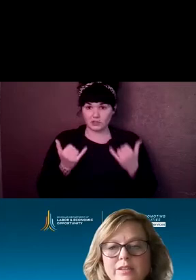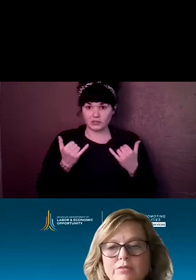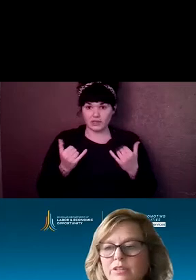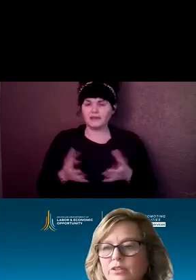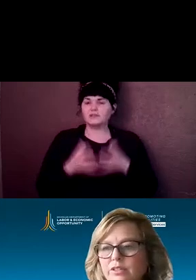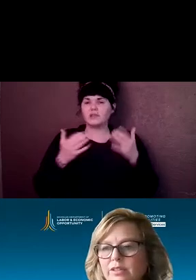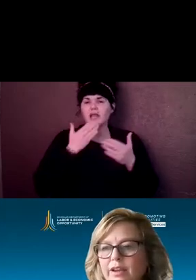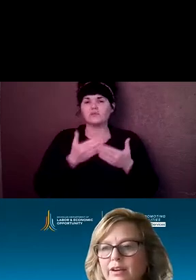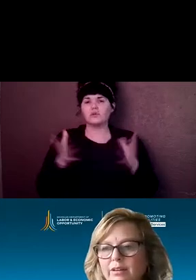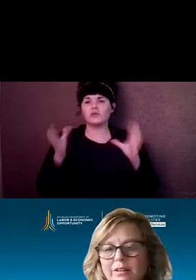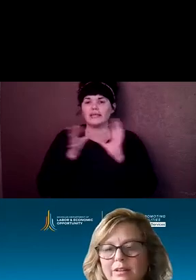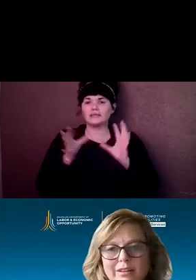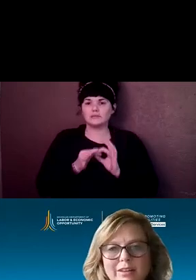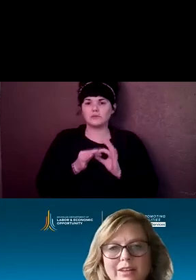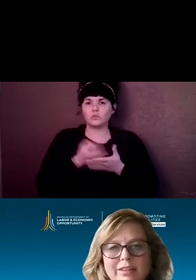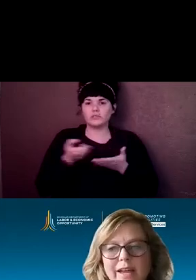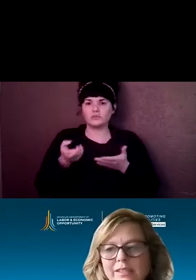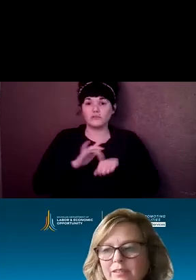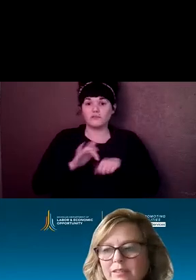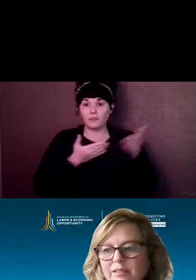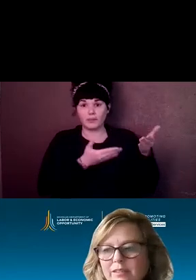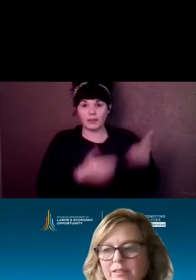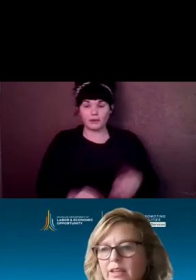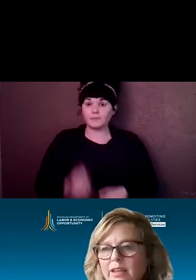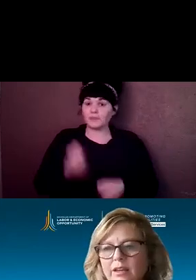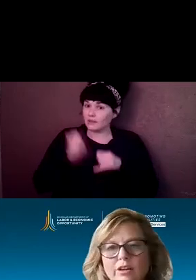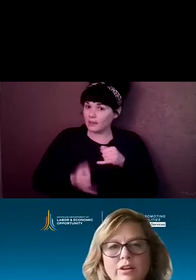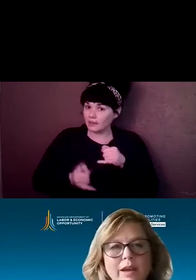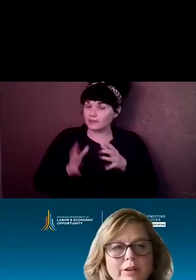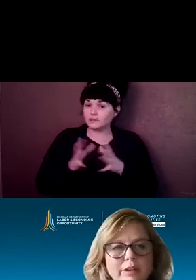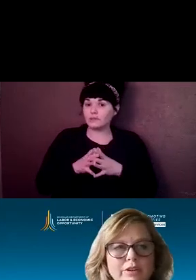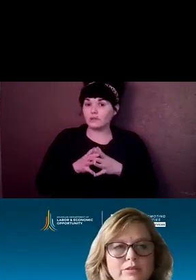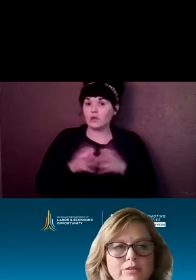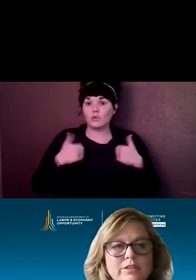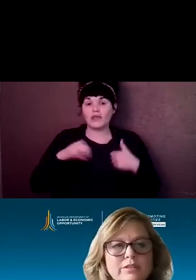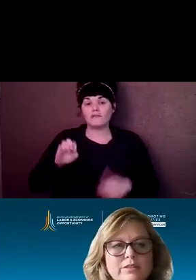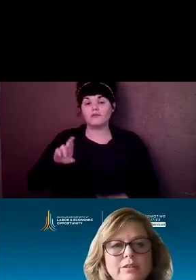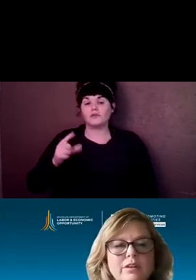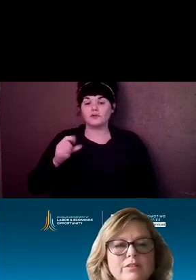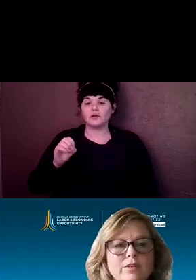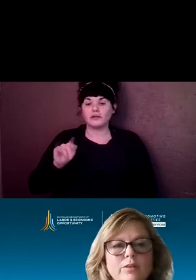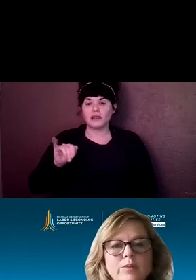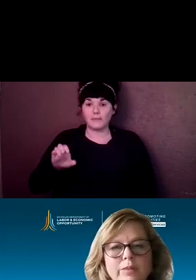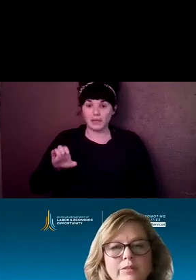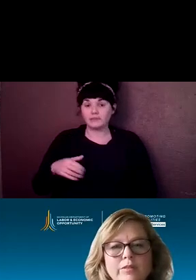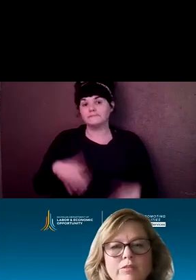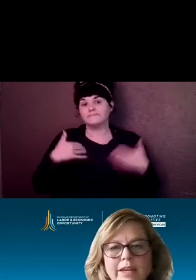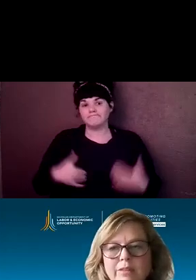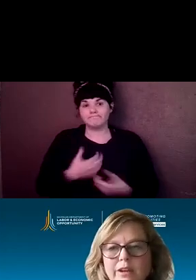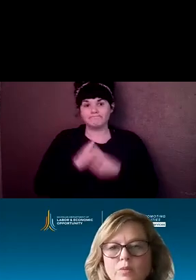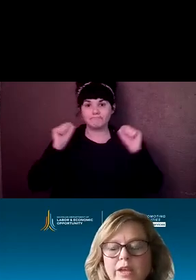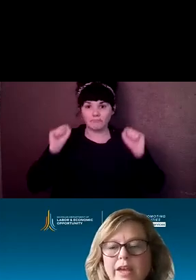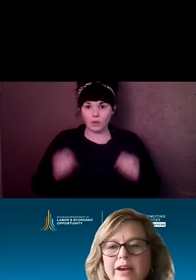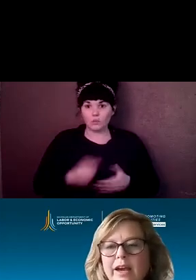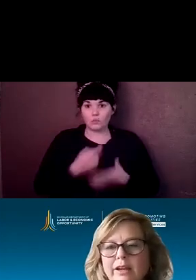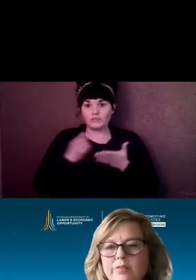links and resources there. And lastly is the ergonomic resources. So there's a variety